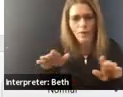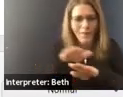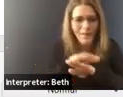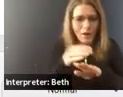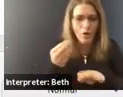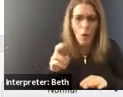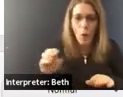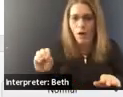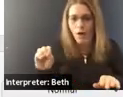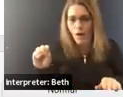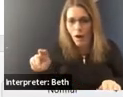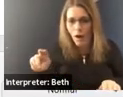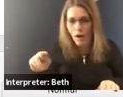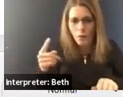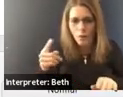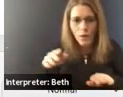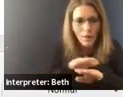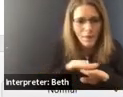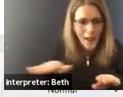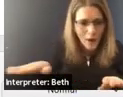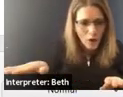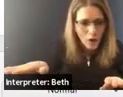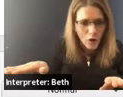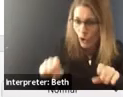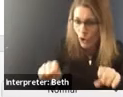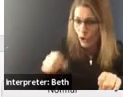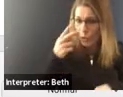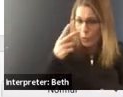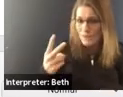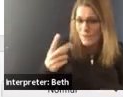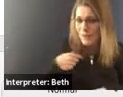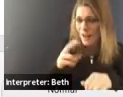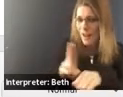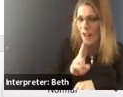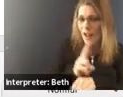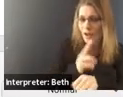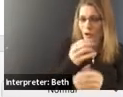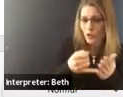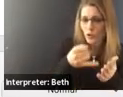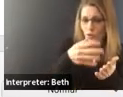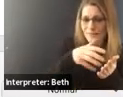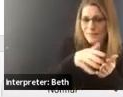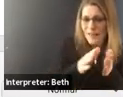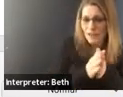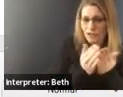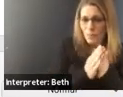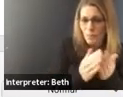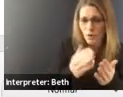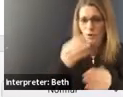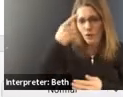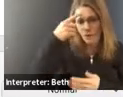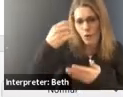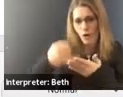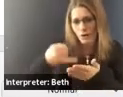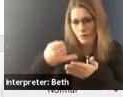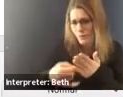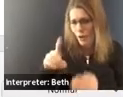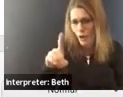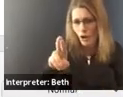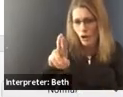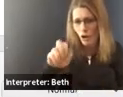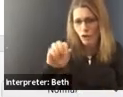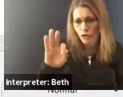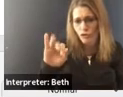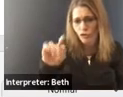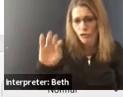You can see that I've used Sketchbook as a drafting tool. I simply projected